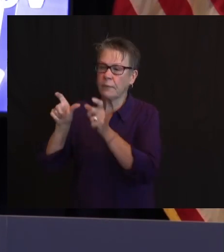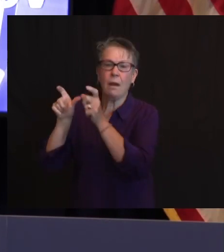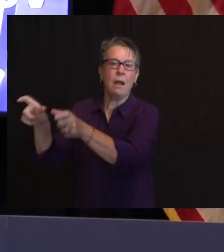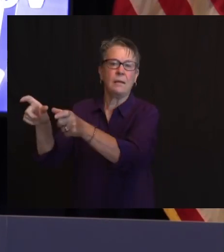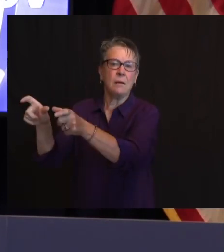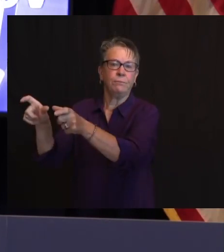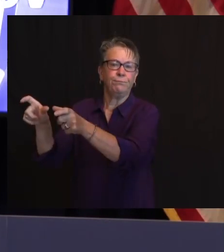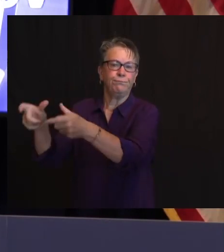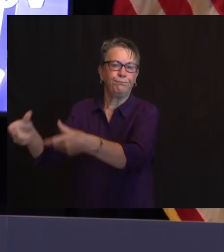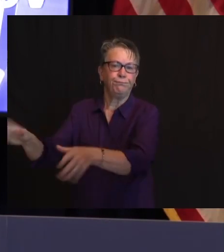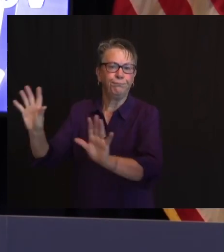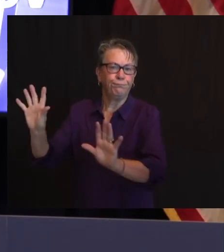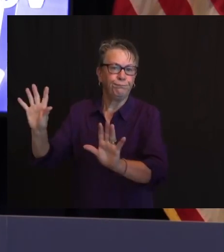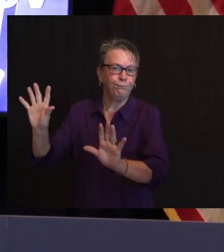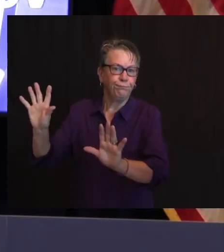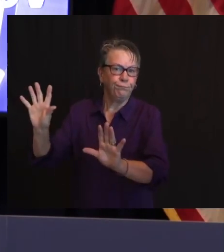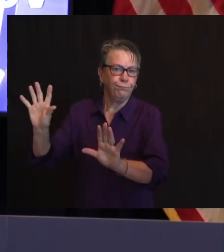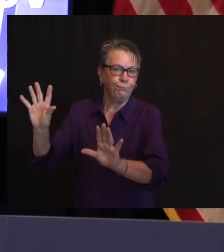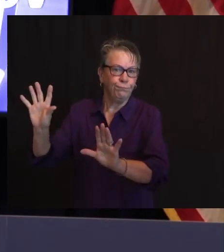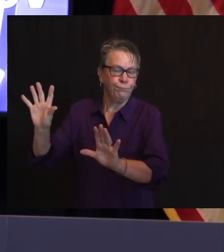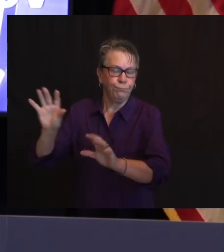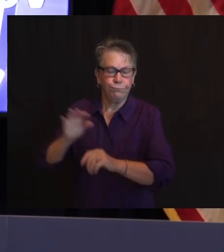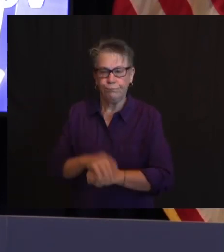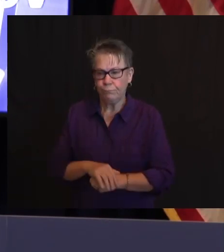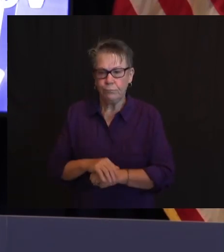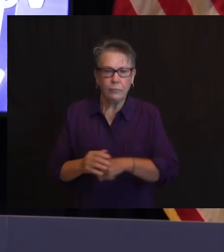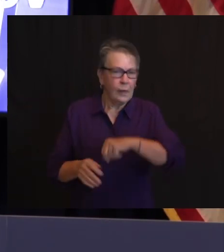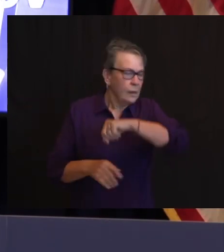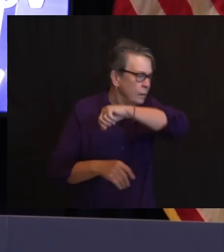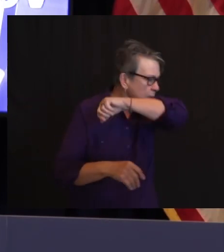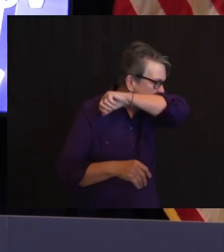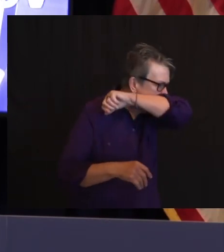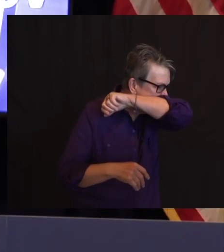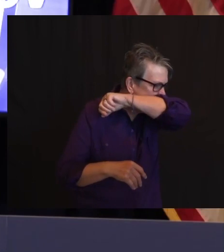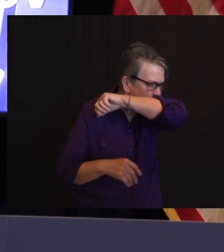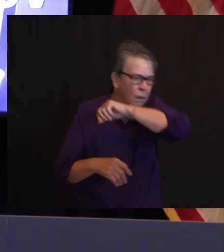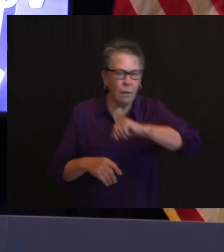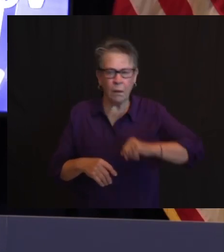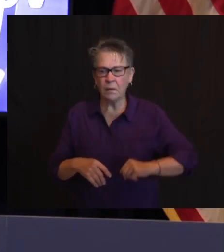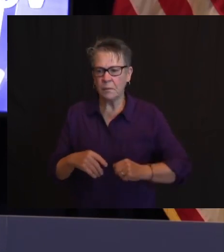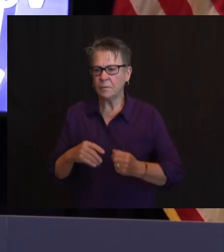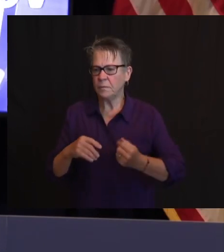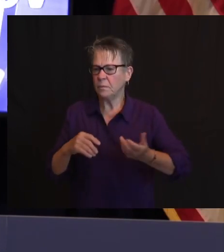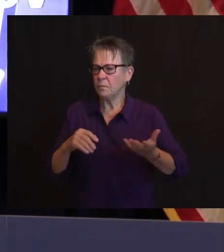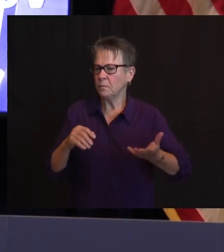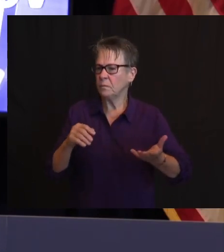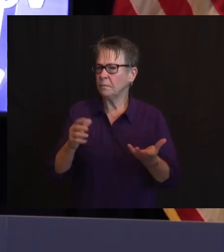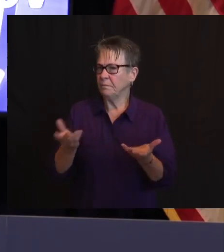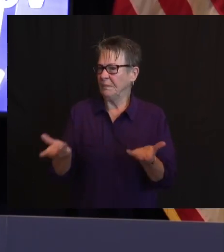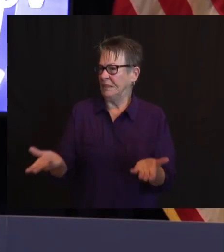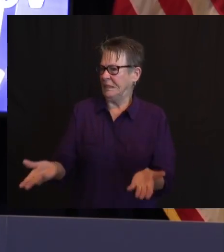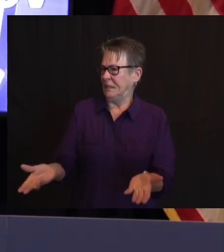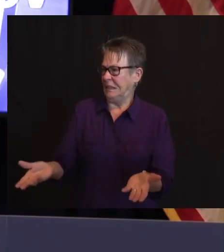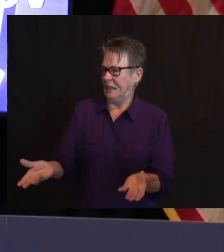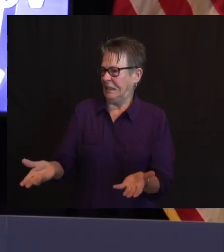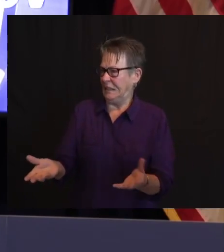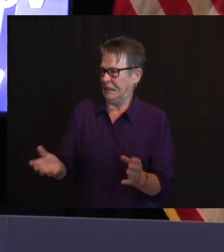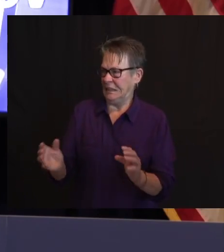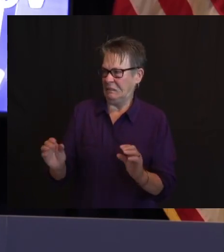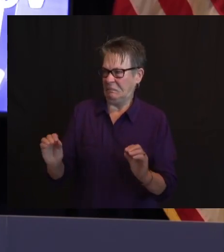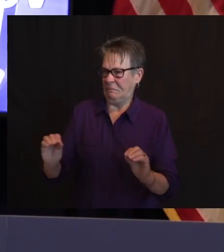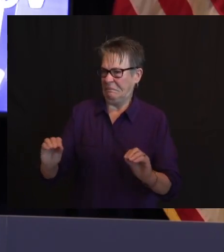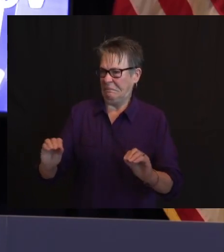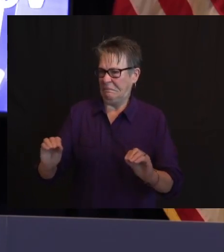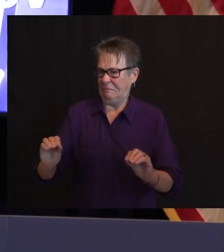result. But I don't think we're seeing anything specific. I'm going to look at Ed, and he has eyes on this every single day,